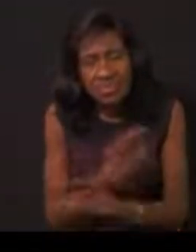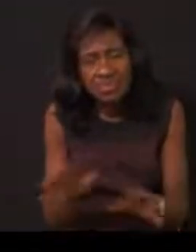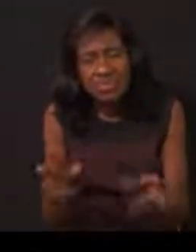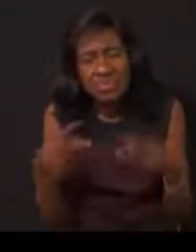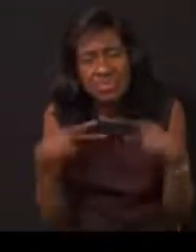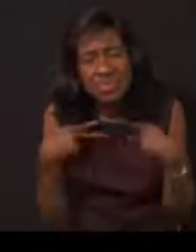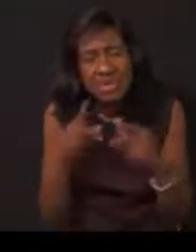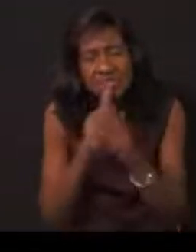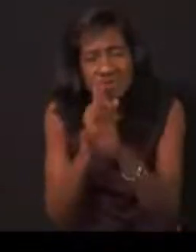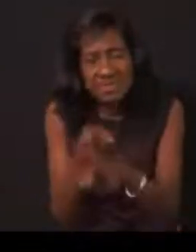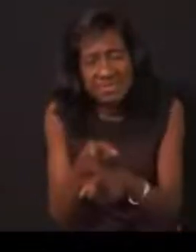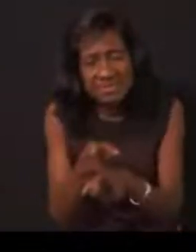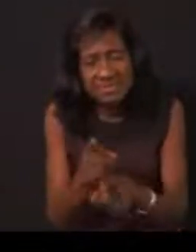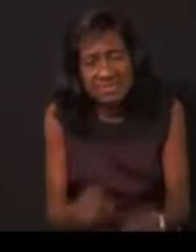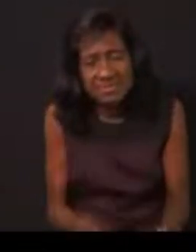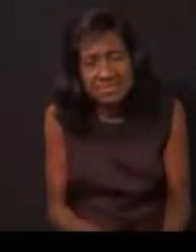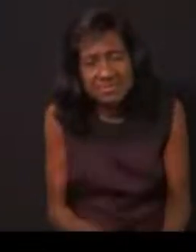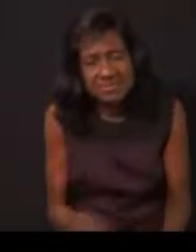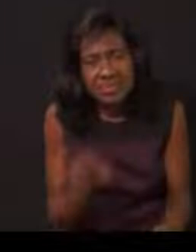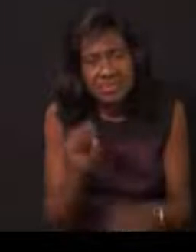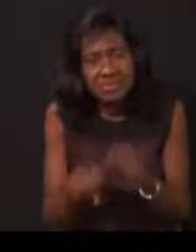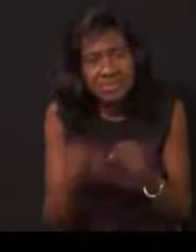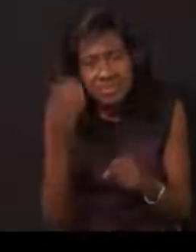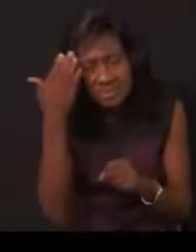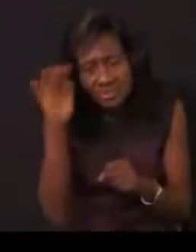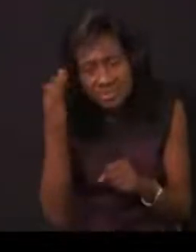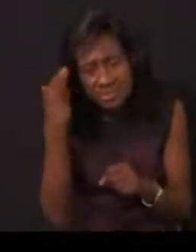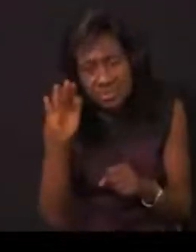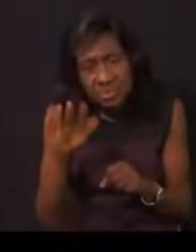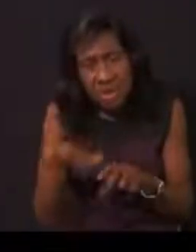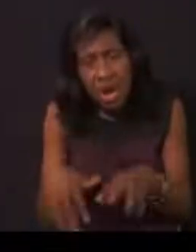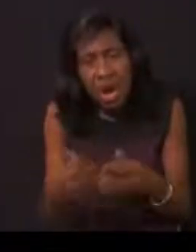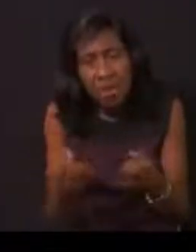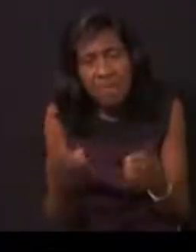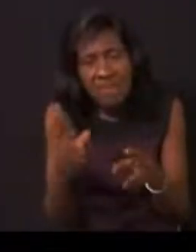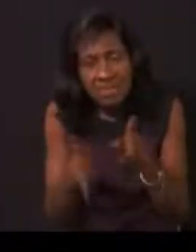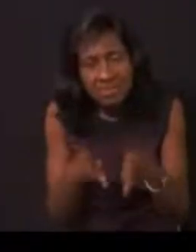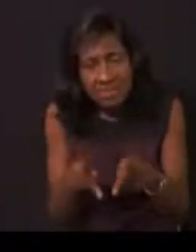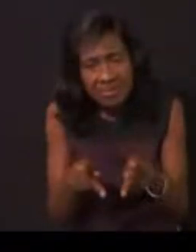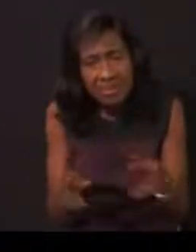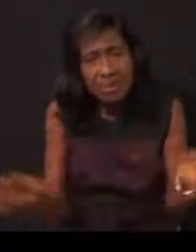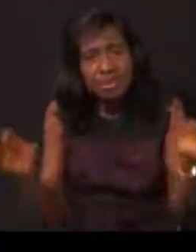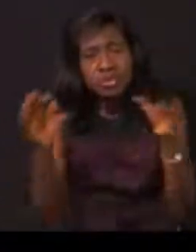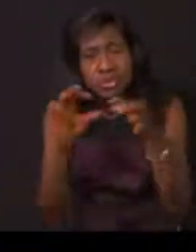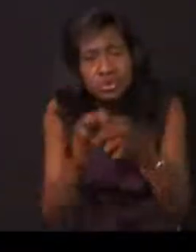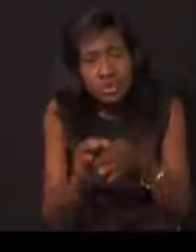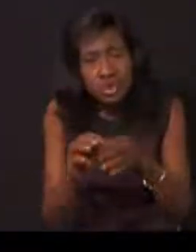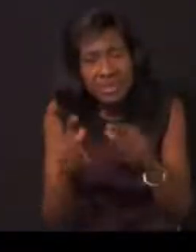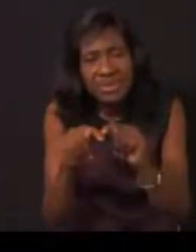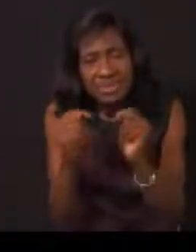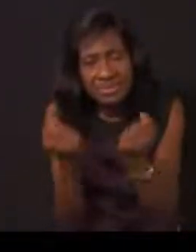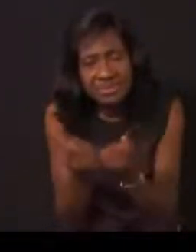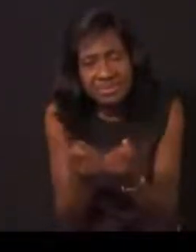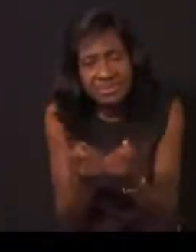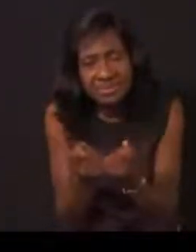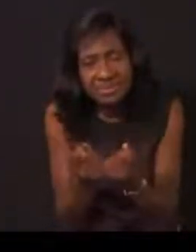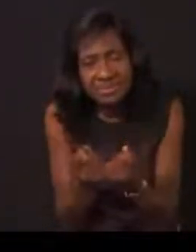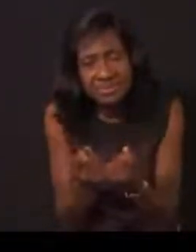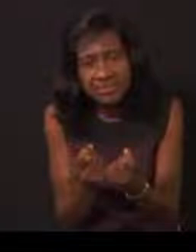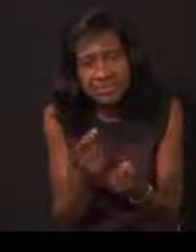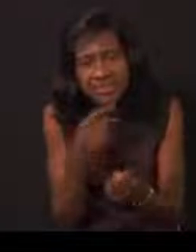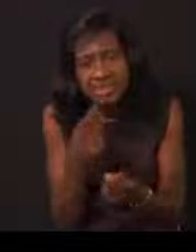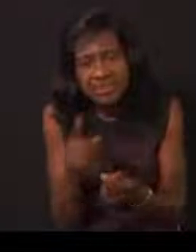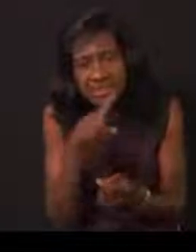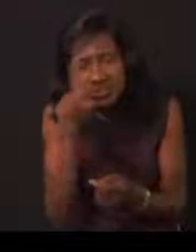hand. Okay, so we don't know how big the team's been growing, but is it are we sure that that everybody who's in